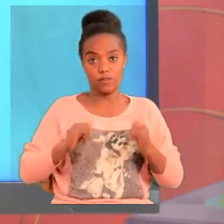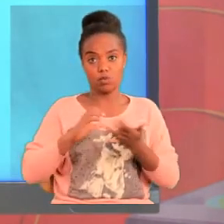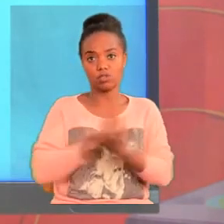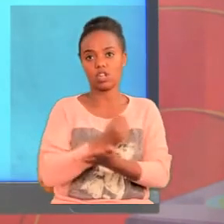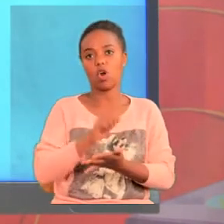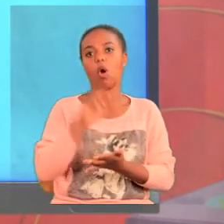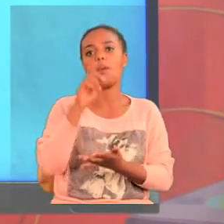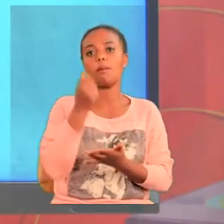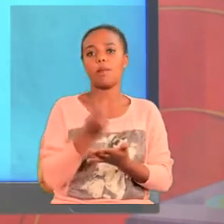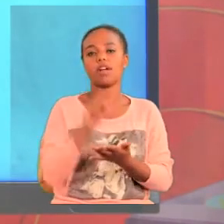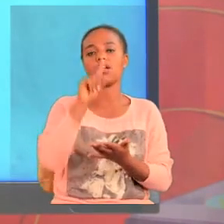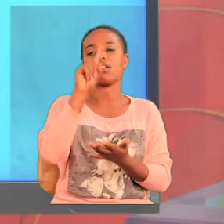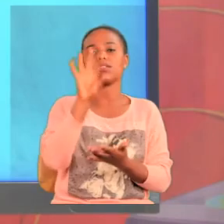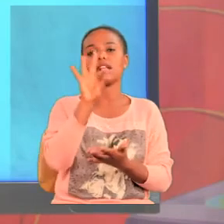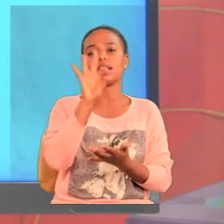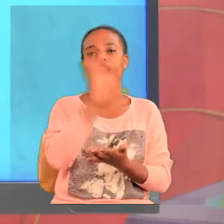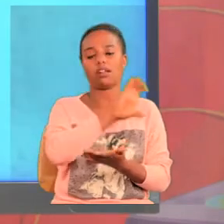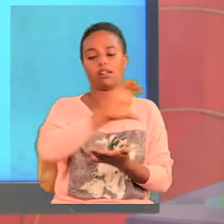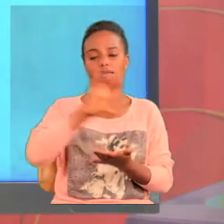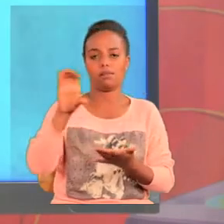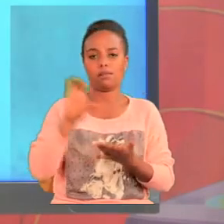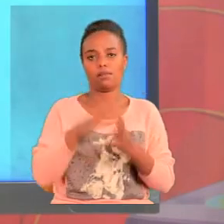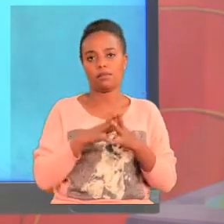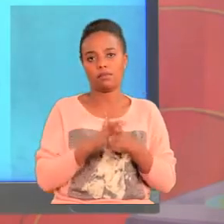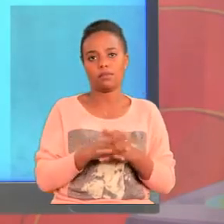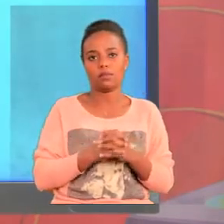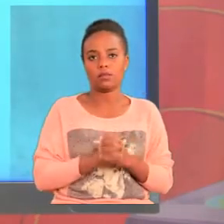bir 900.